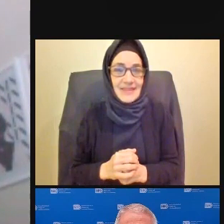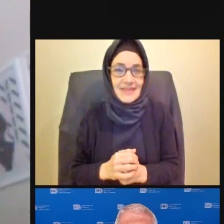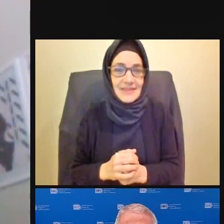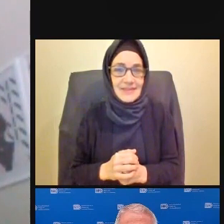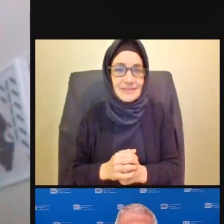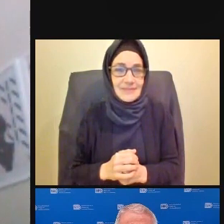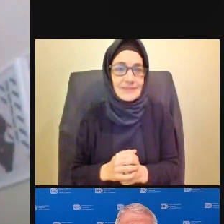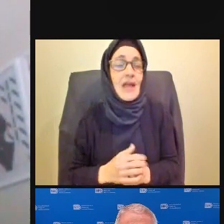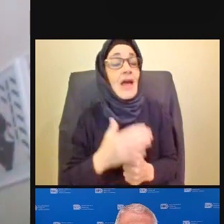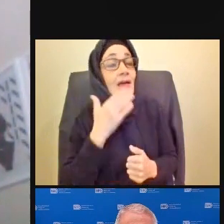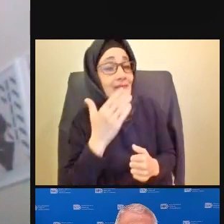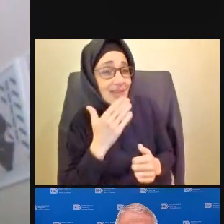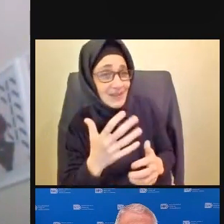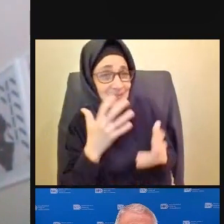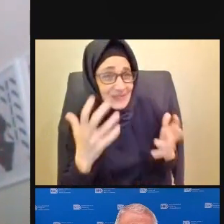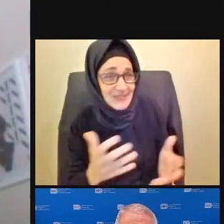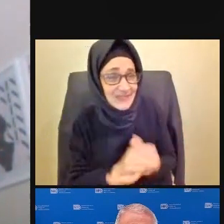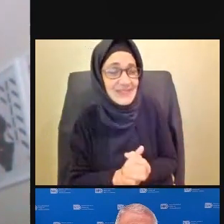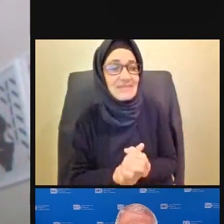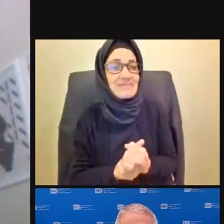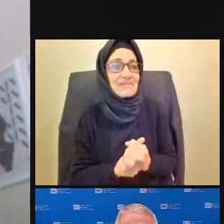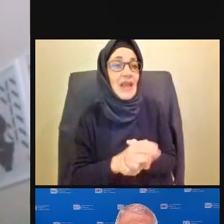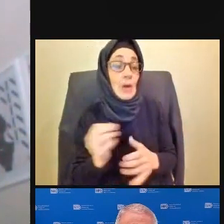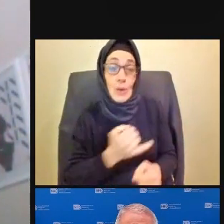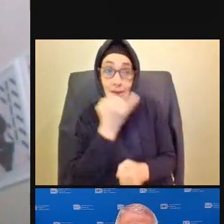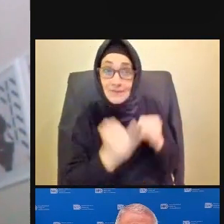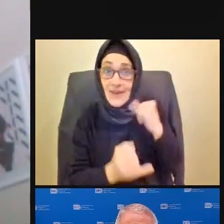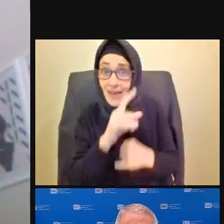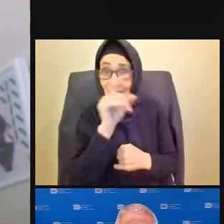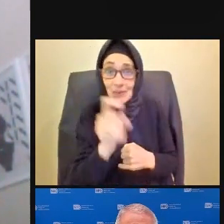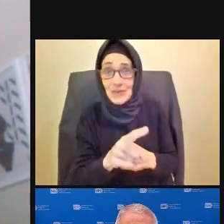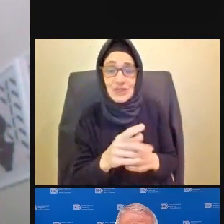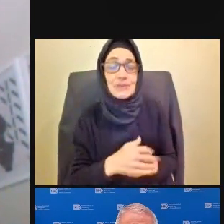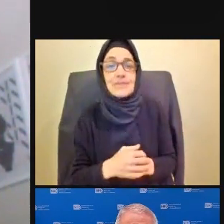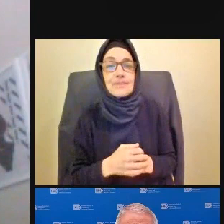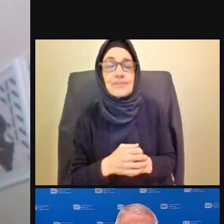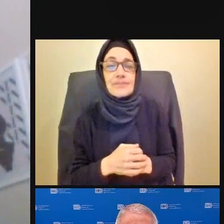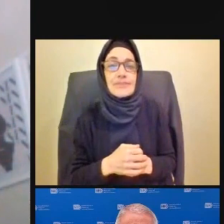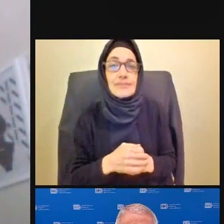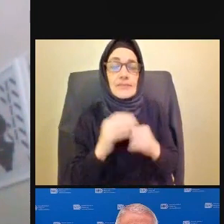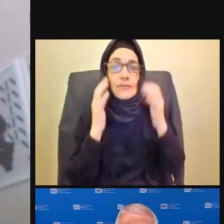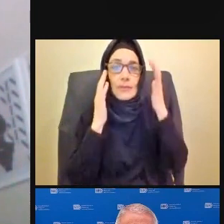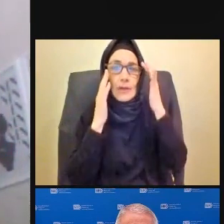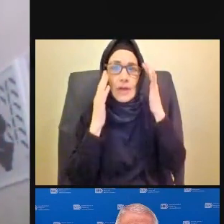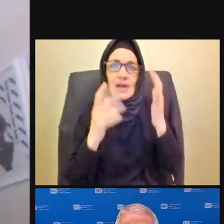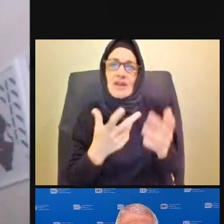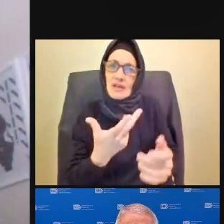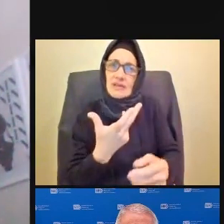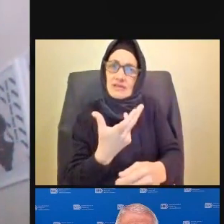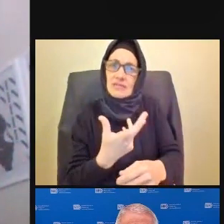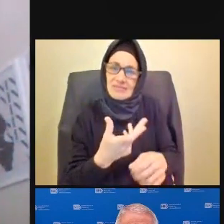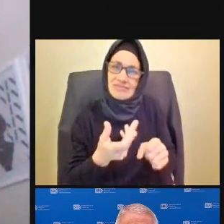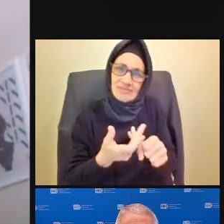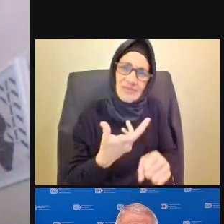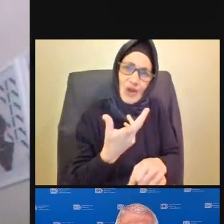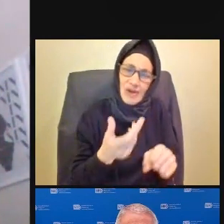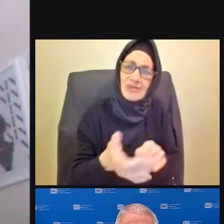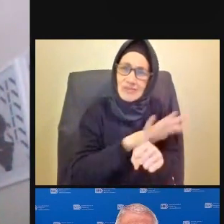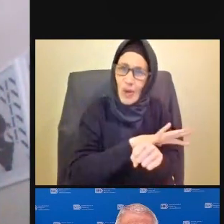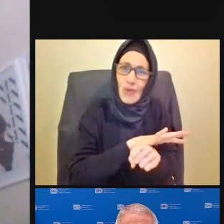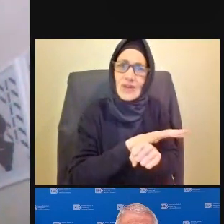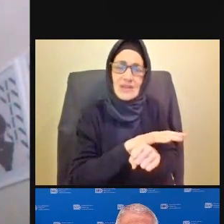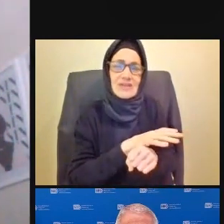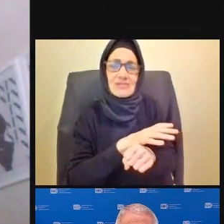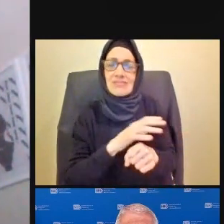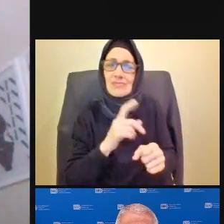Thank you for that. My final question for you is that with COVID-19 startling toll on minorities,